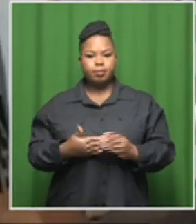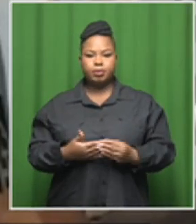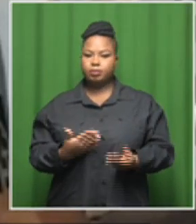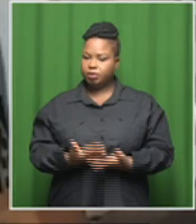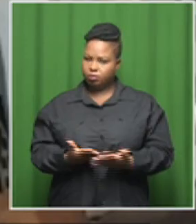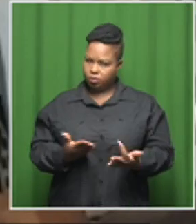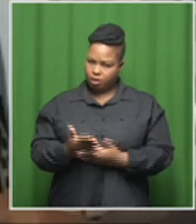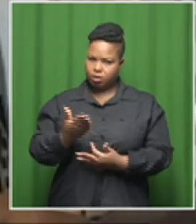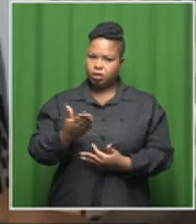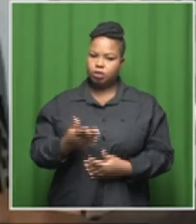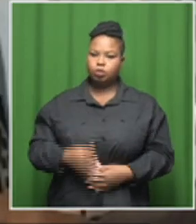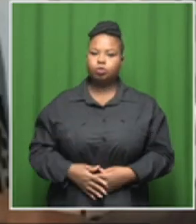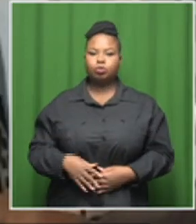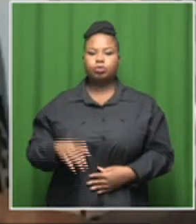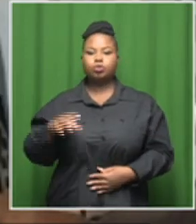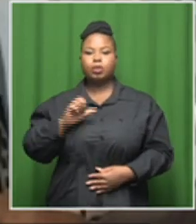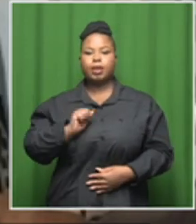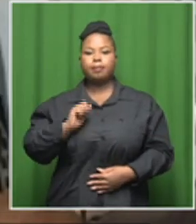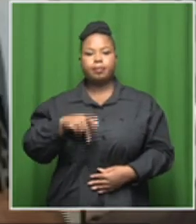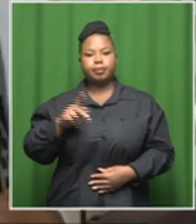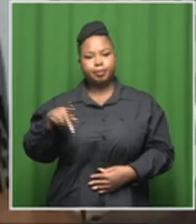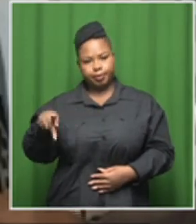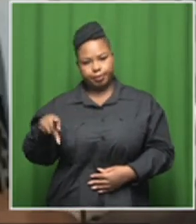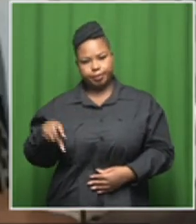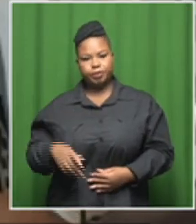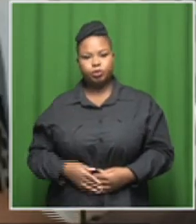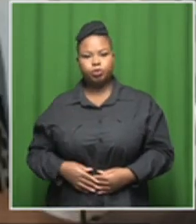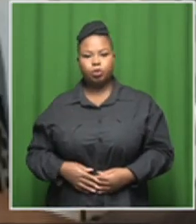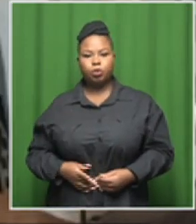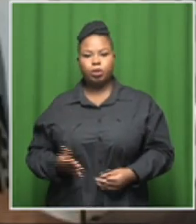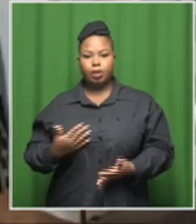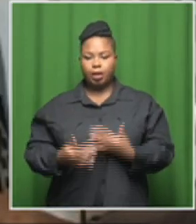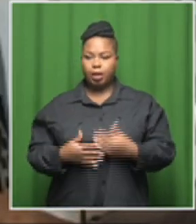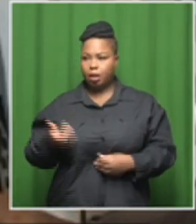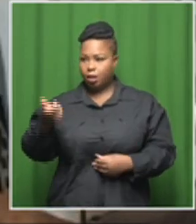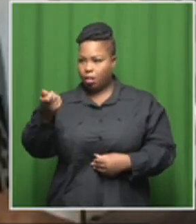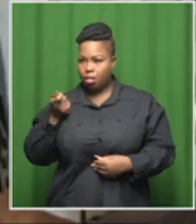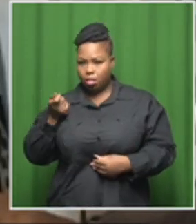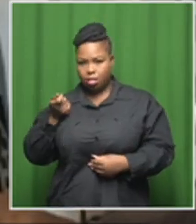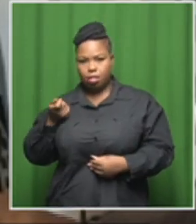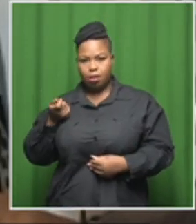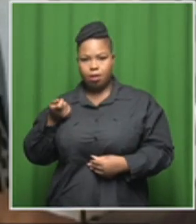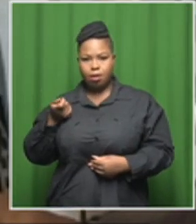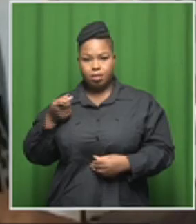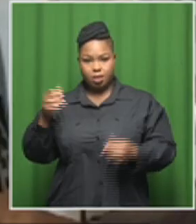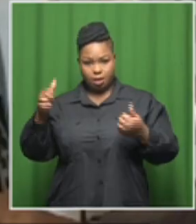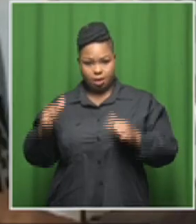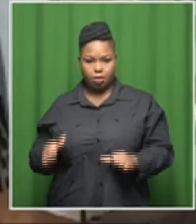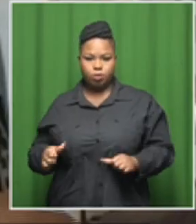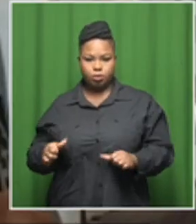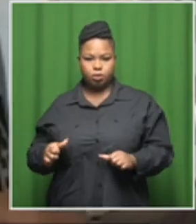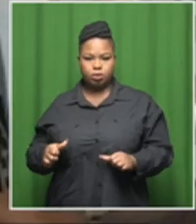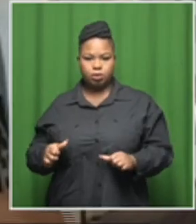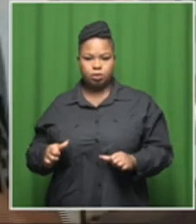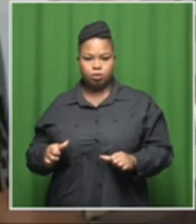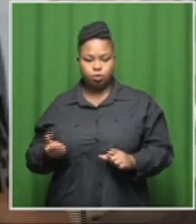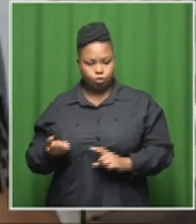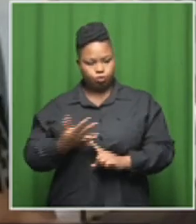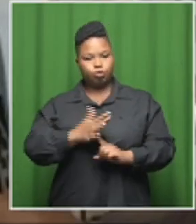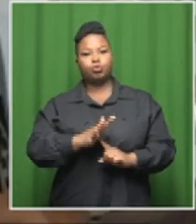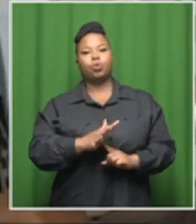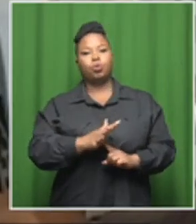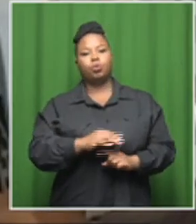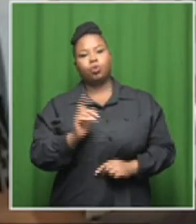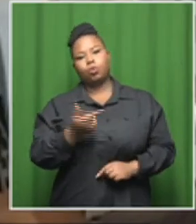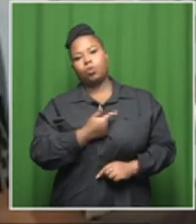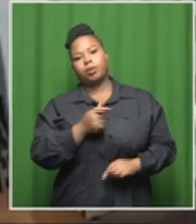access to the app, and every withdrawal that takes place in that account reflects in